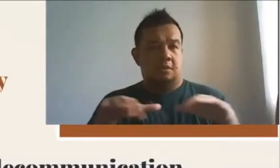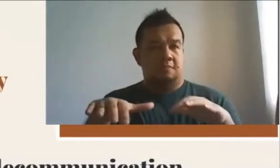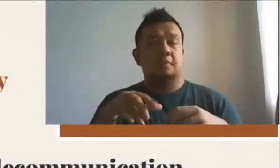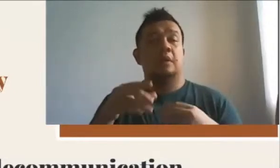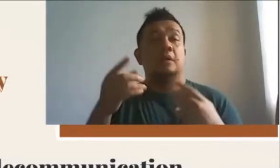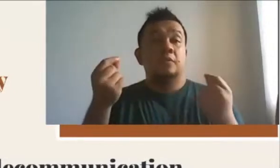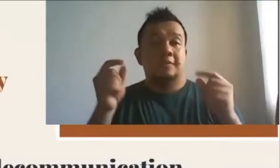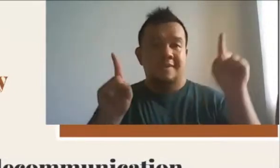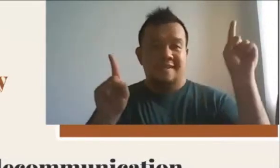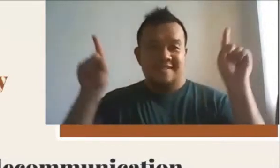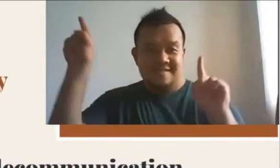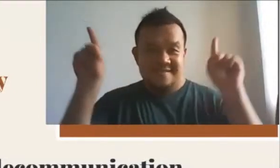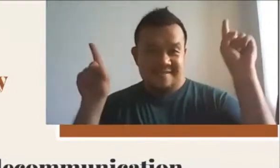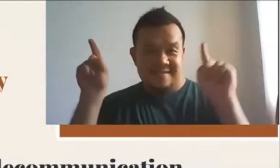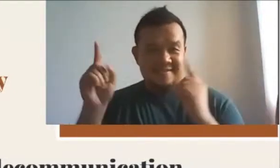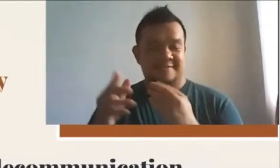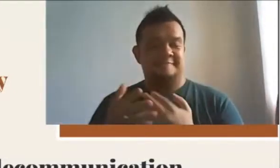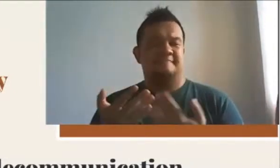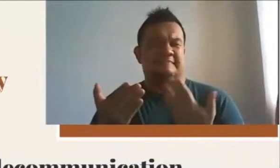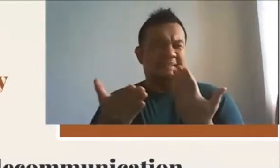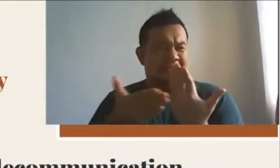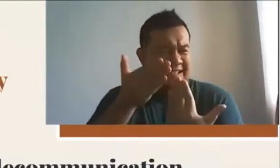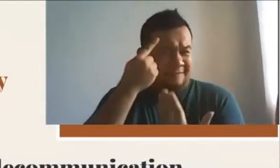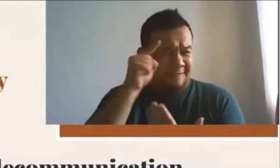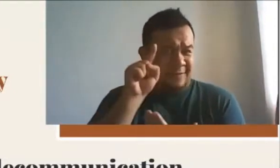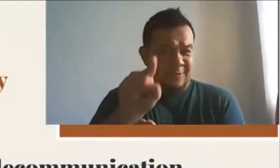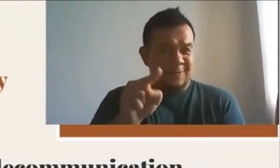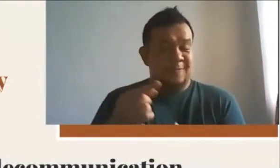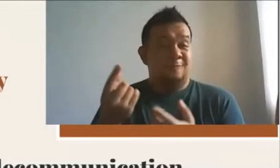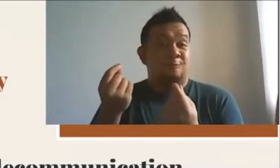you, like for example, sleep, kain,